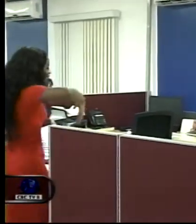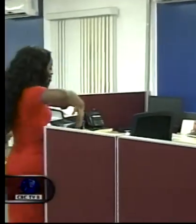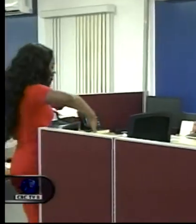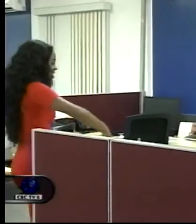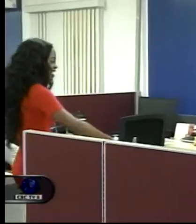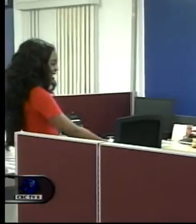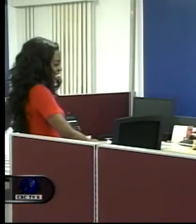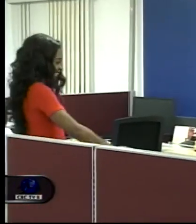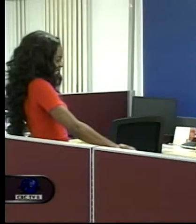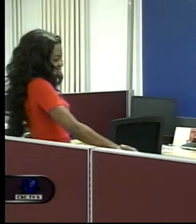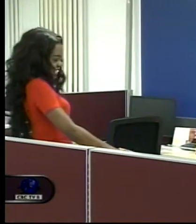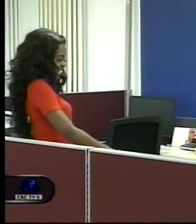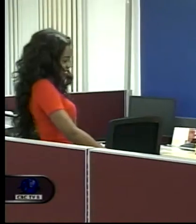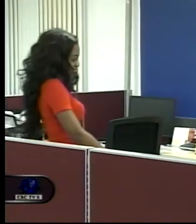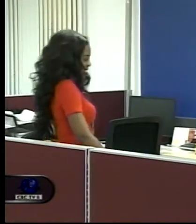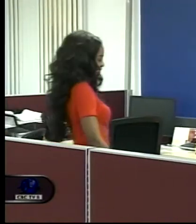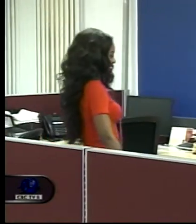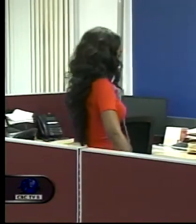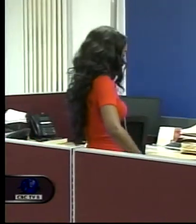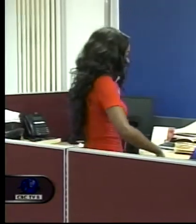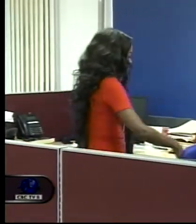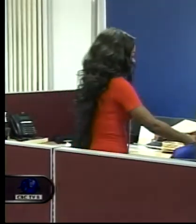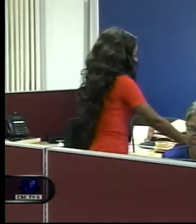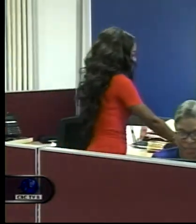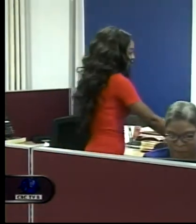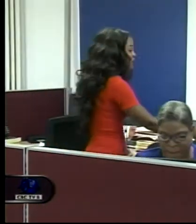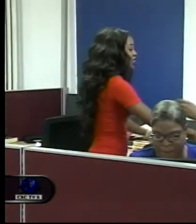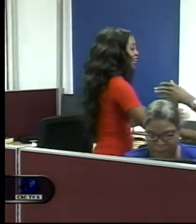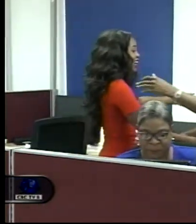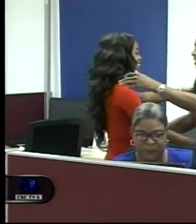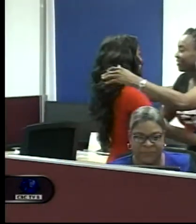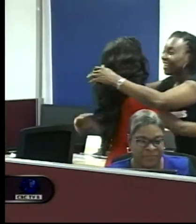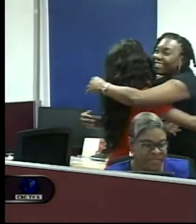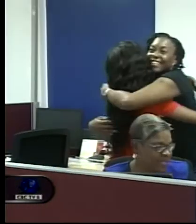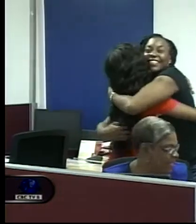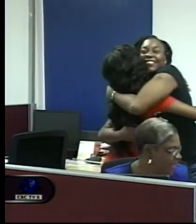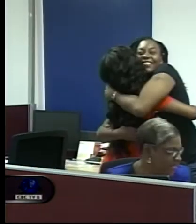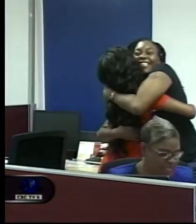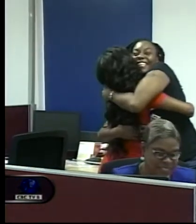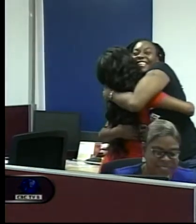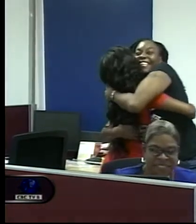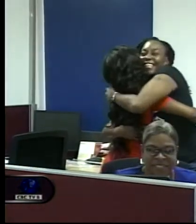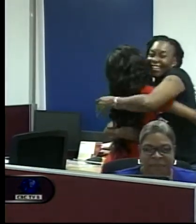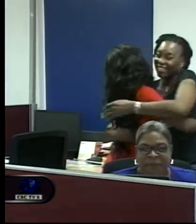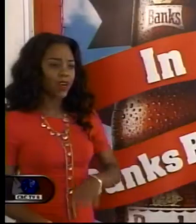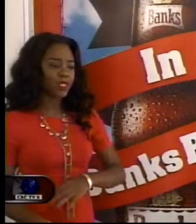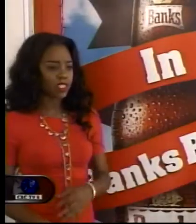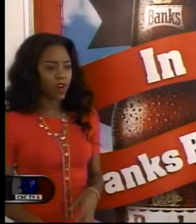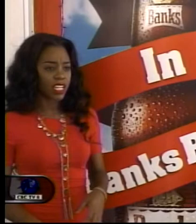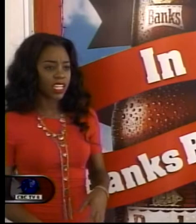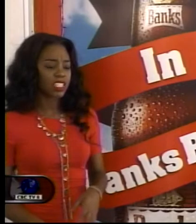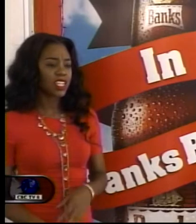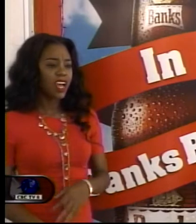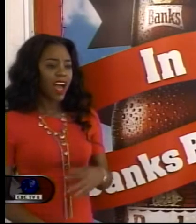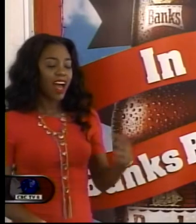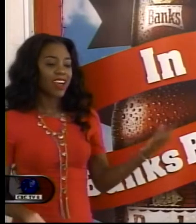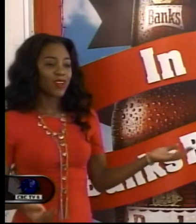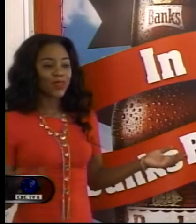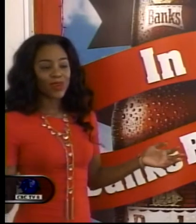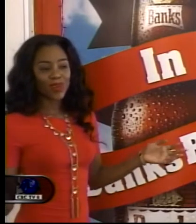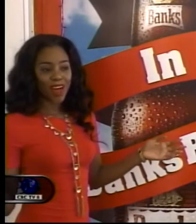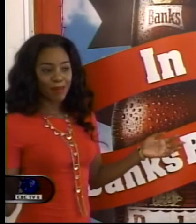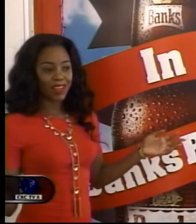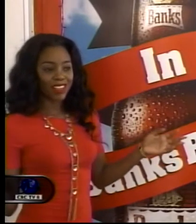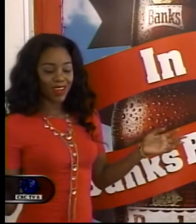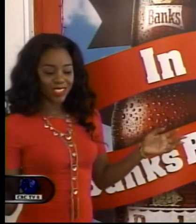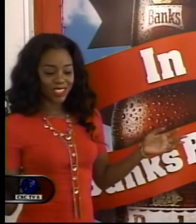on education. I've done some singing from school pageants to model searches, coming through school at Queen's College. I